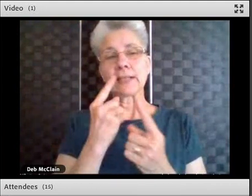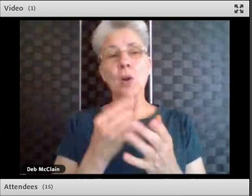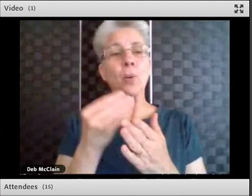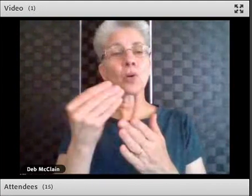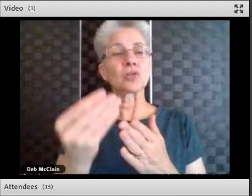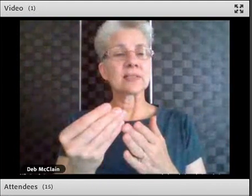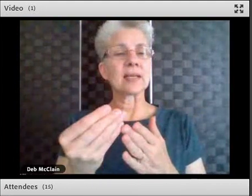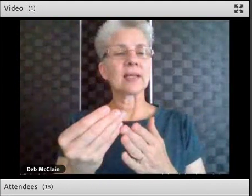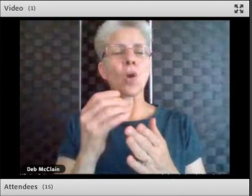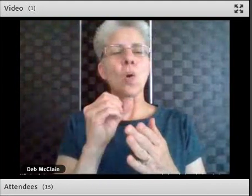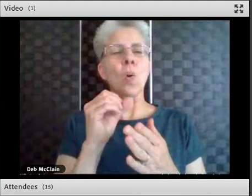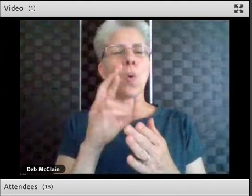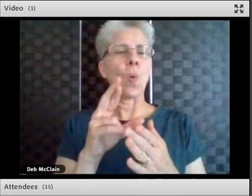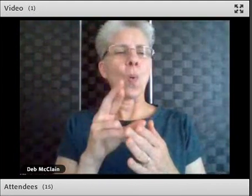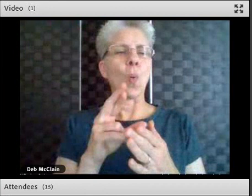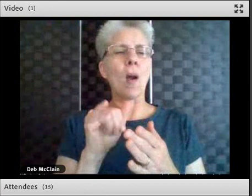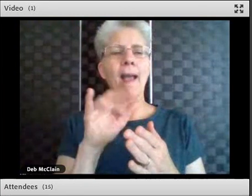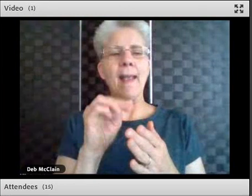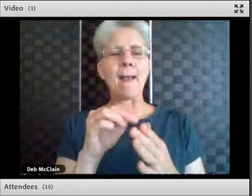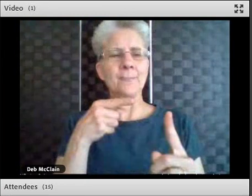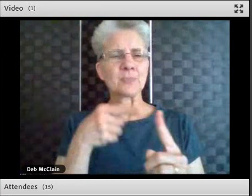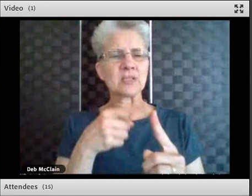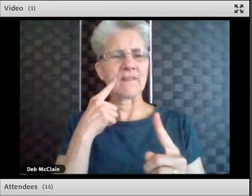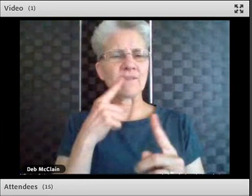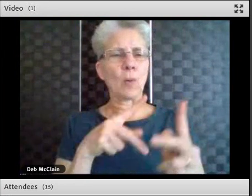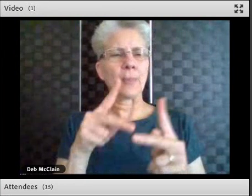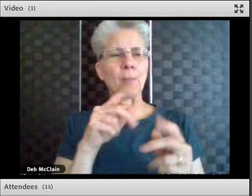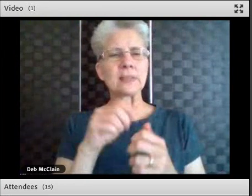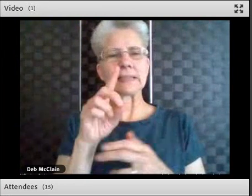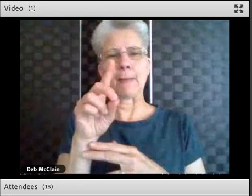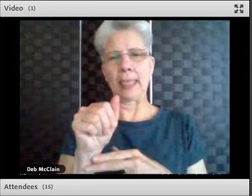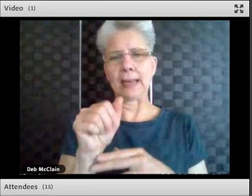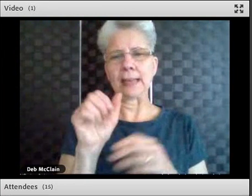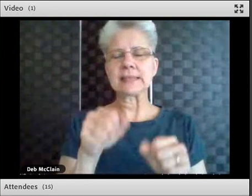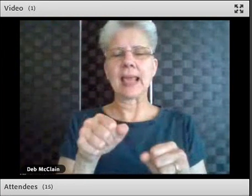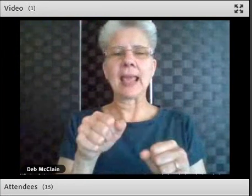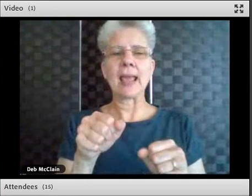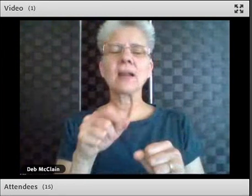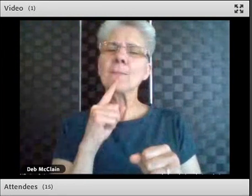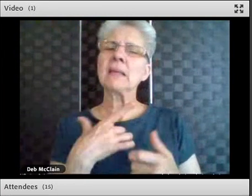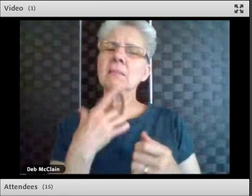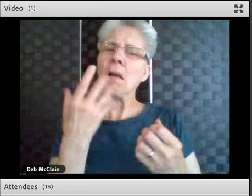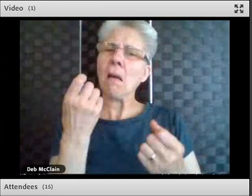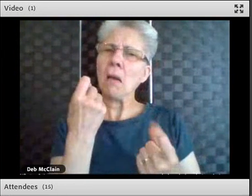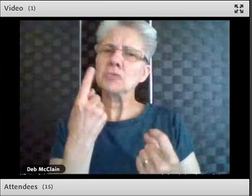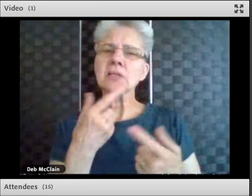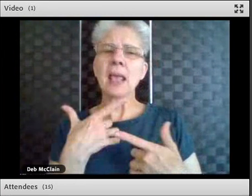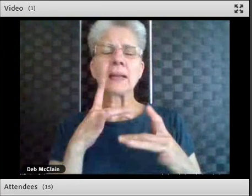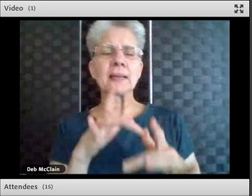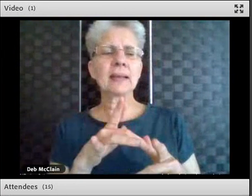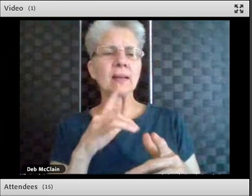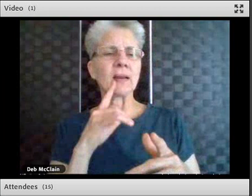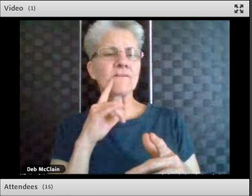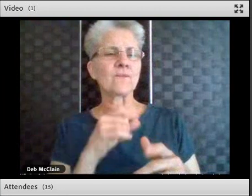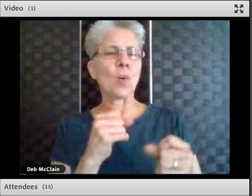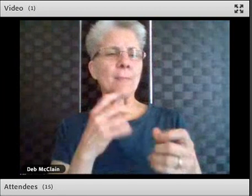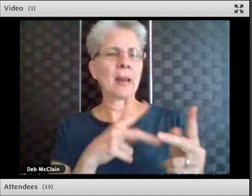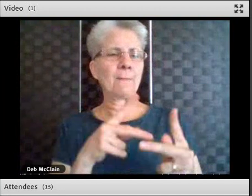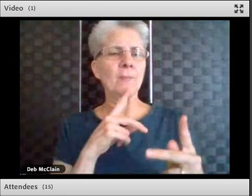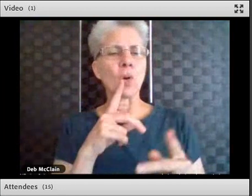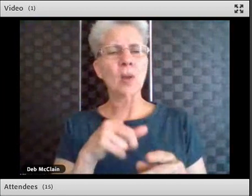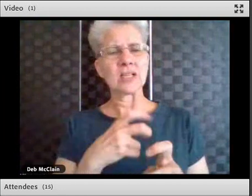or earmarking items specifically for patrons with disabilities. Be understanding if we remain in place for a long time.